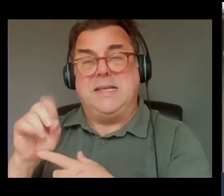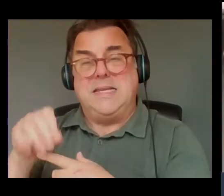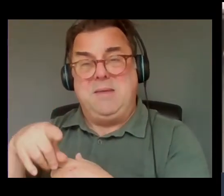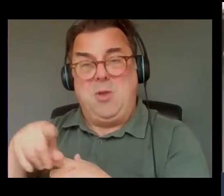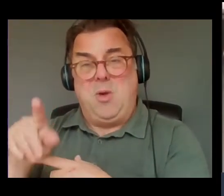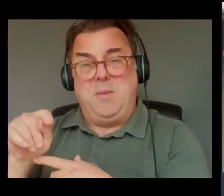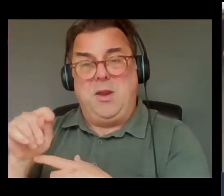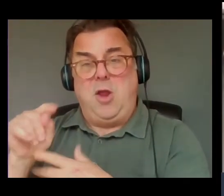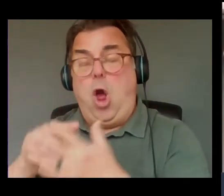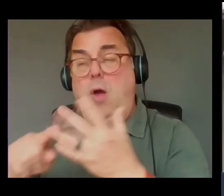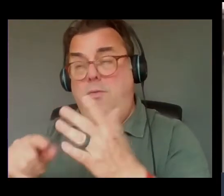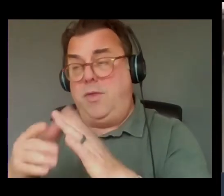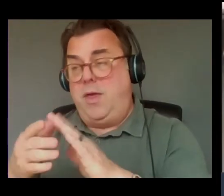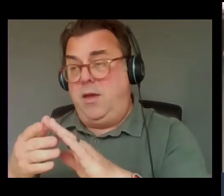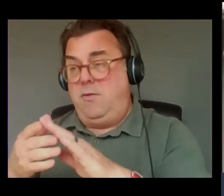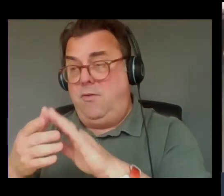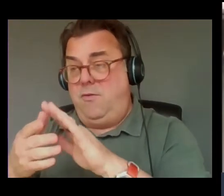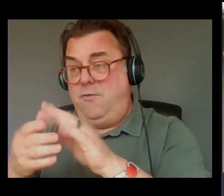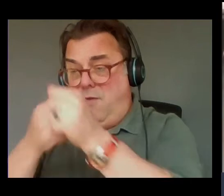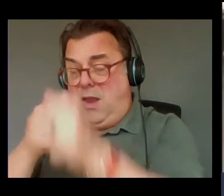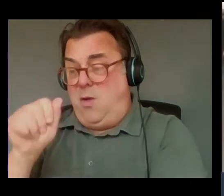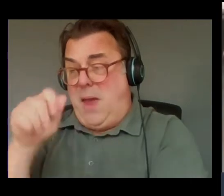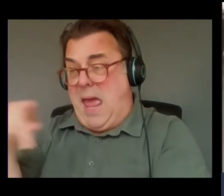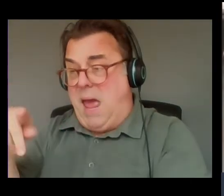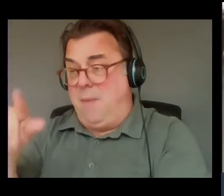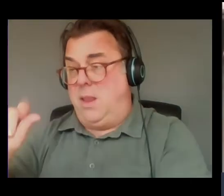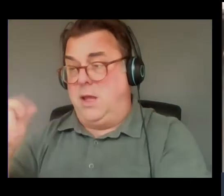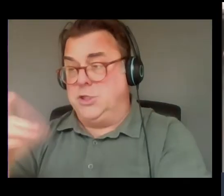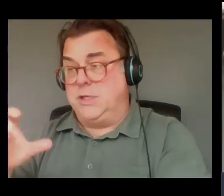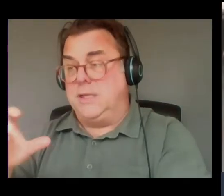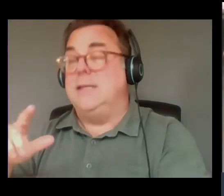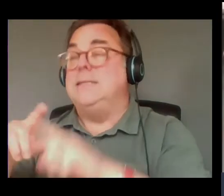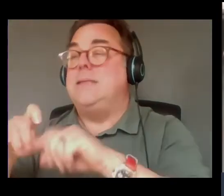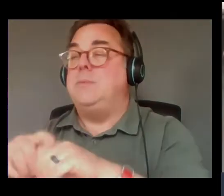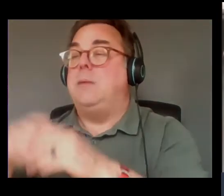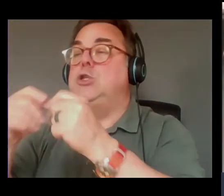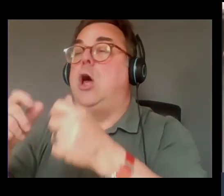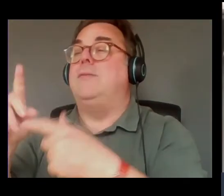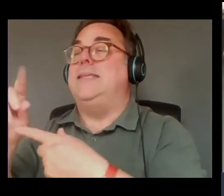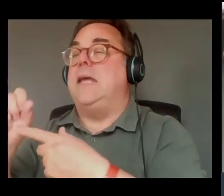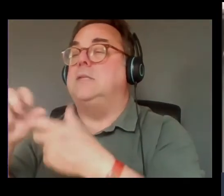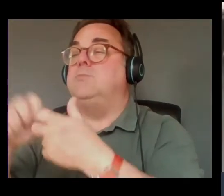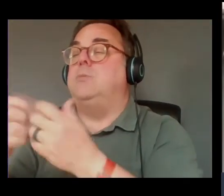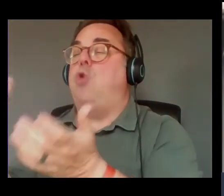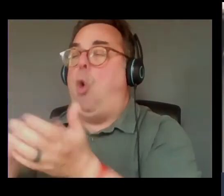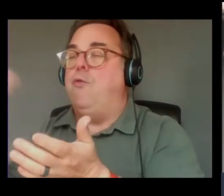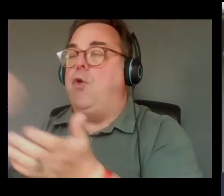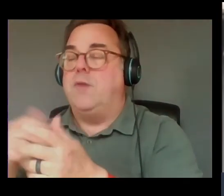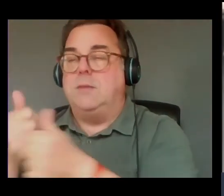the application logic, but they also solve all of the same distributed systems challenges. And